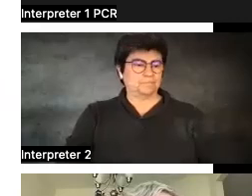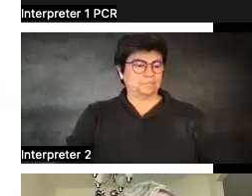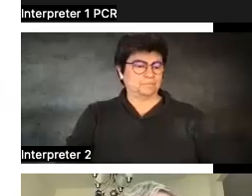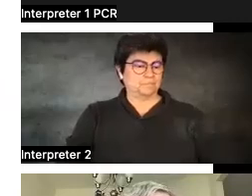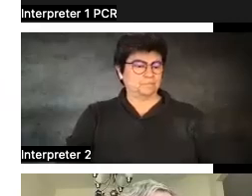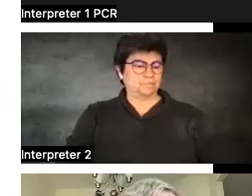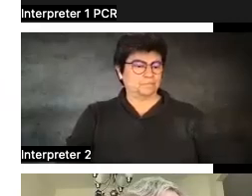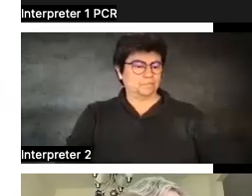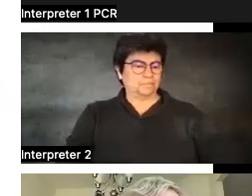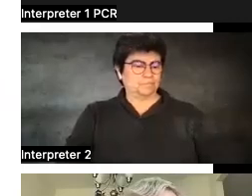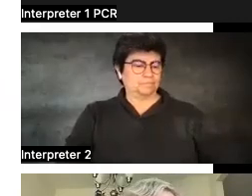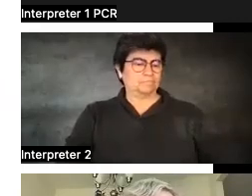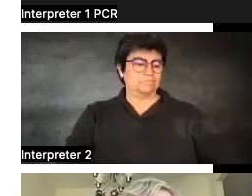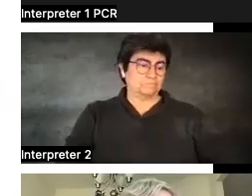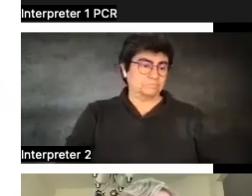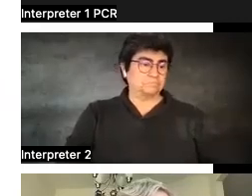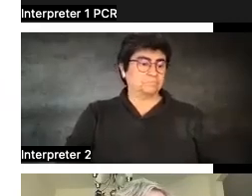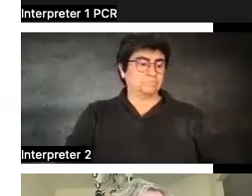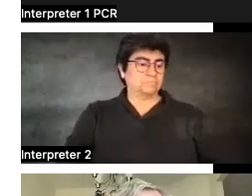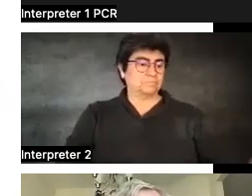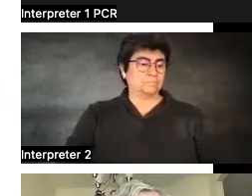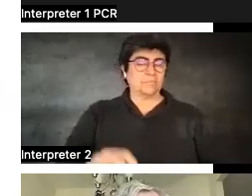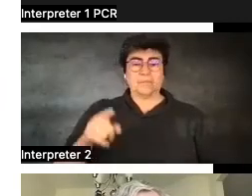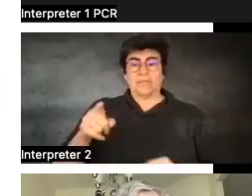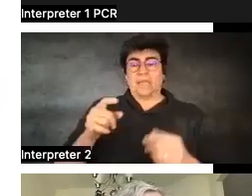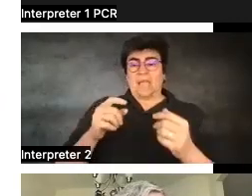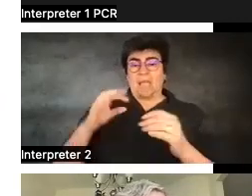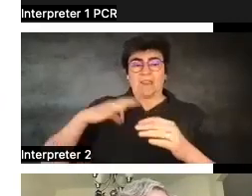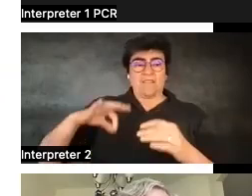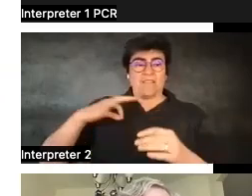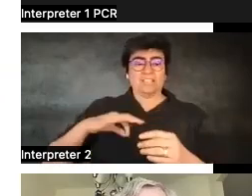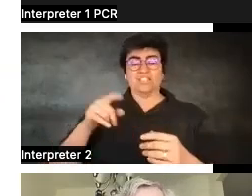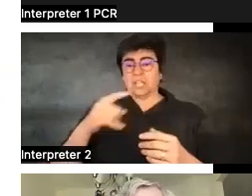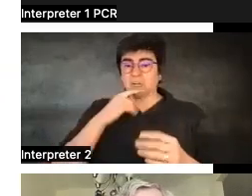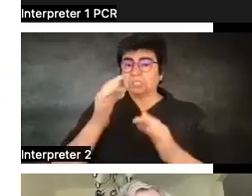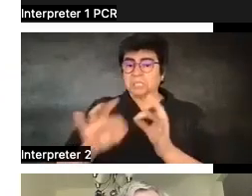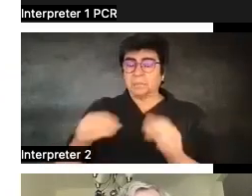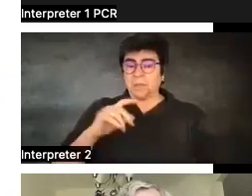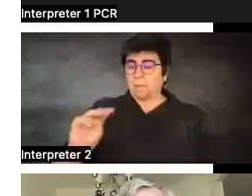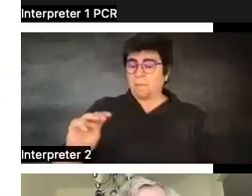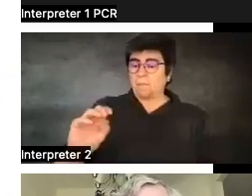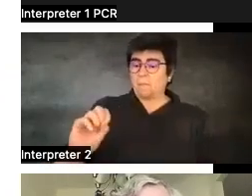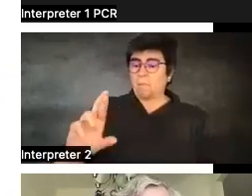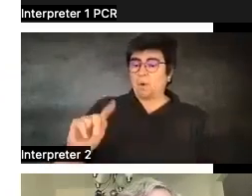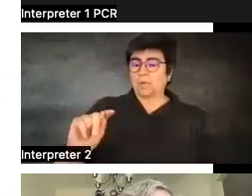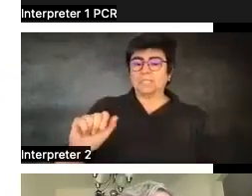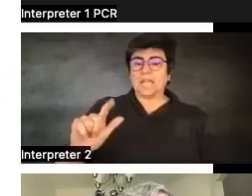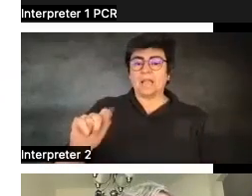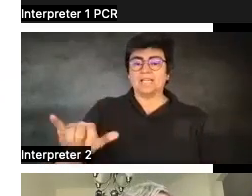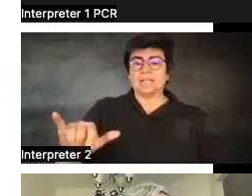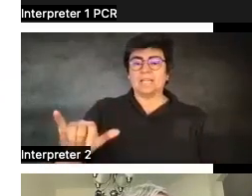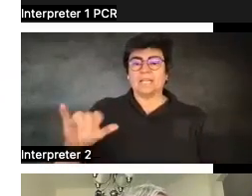The advantages are fairly simple. You have mortality credits. Now, again, what happens with the mortality credit